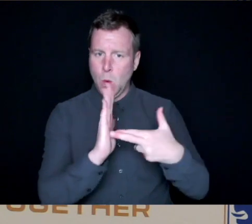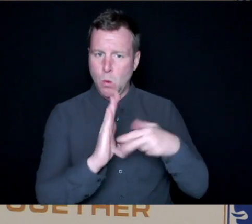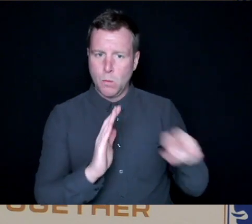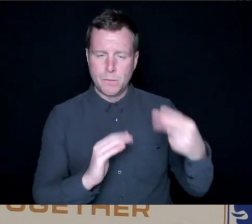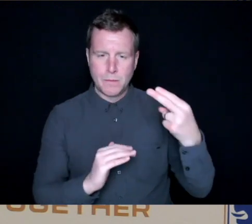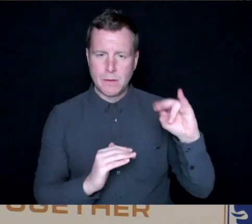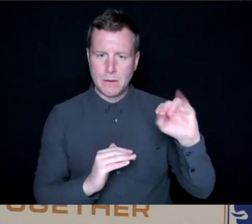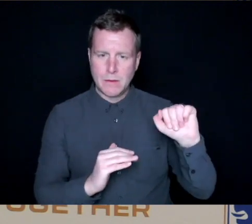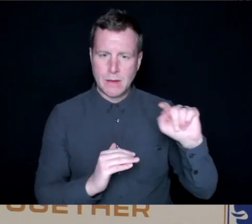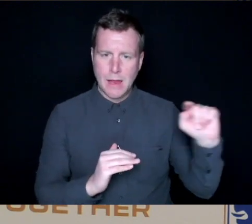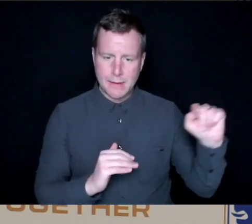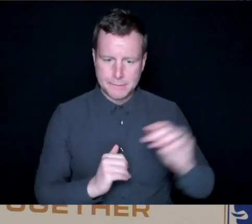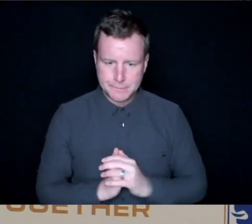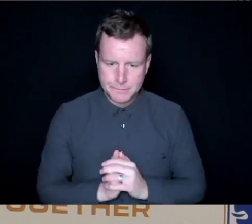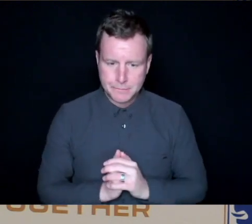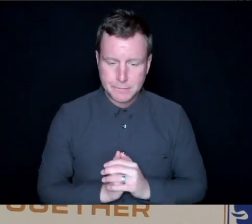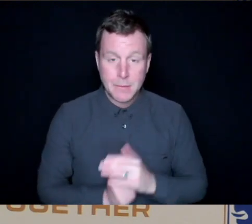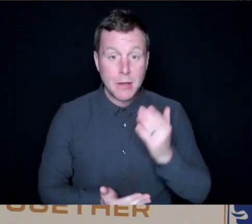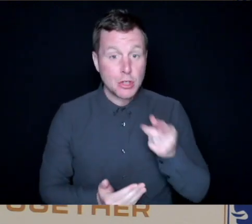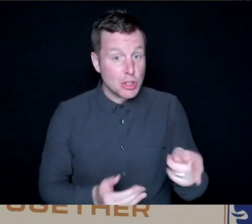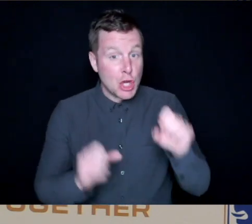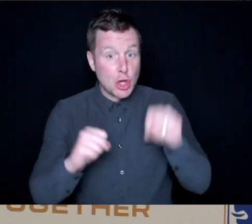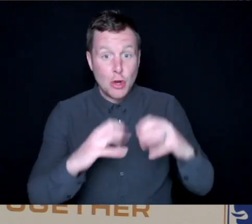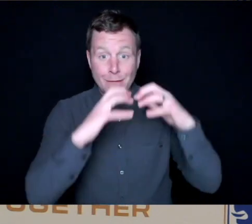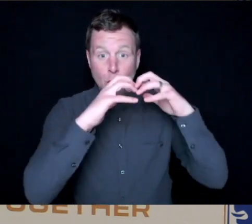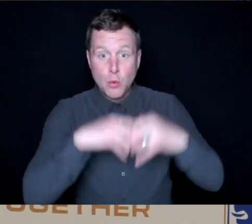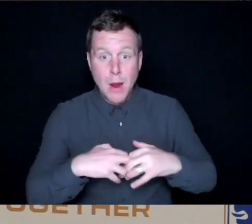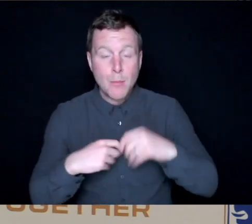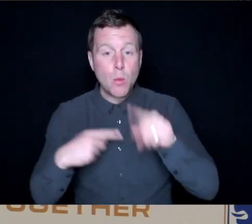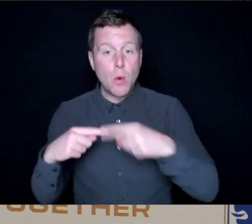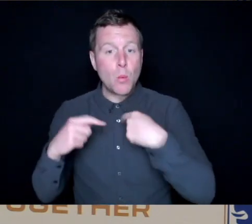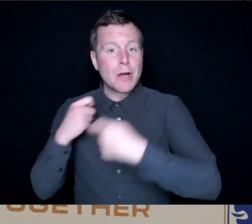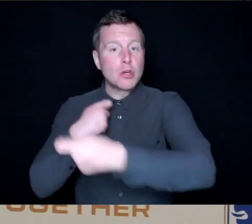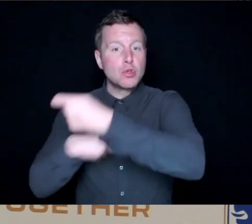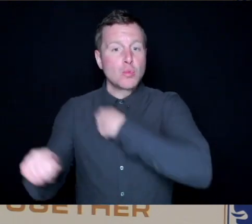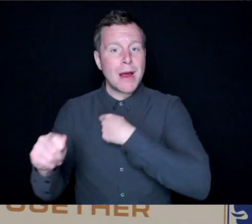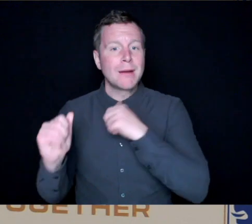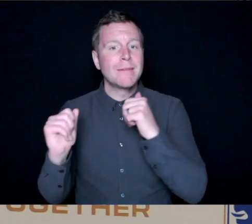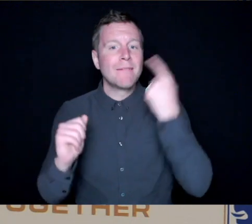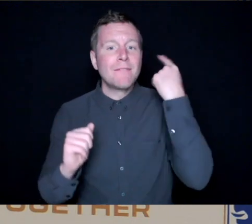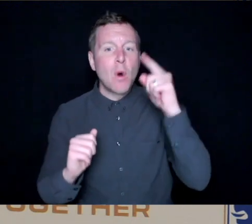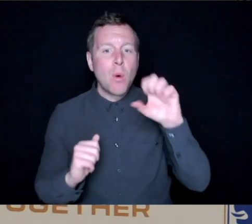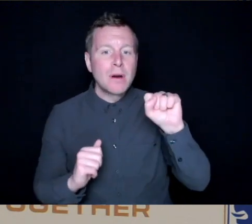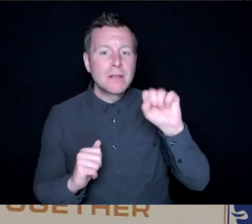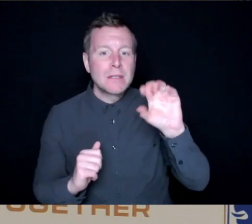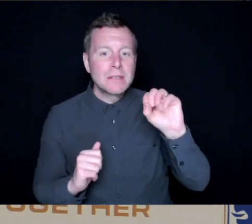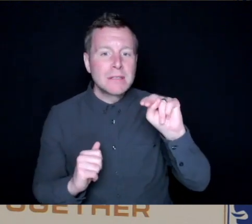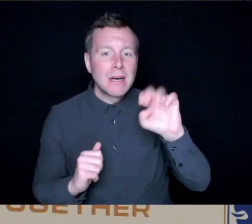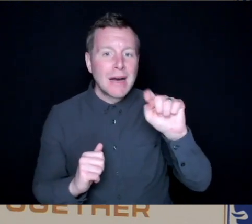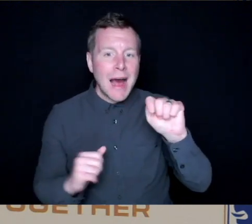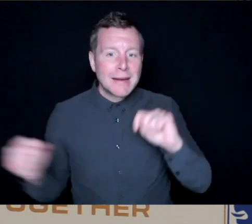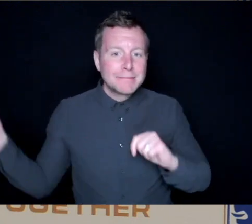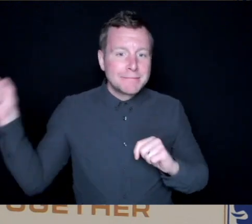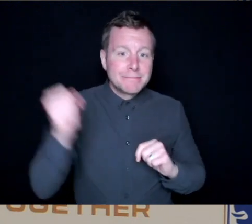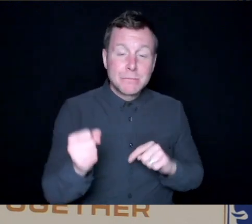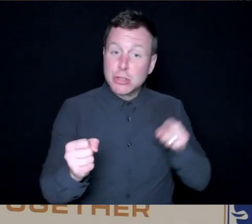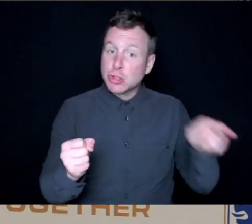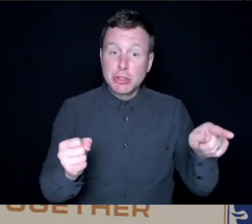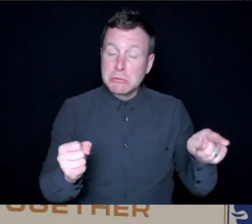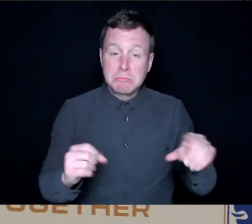And she could have crumbled when we traded for Summit, quite easily, and she didn't. She stepped up. She was